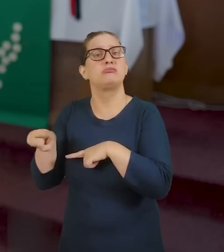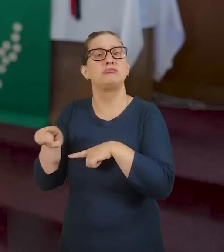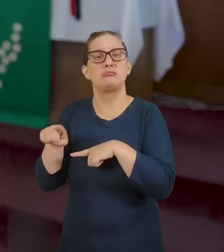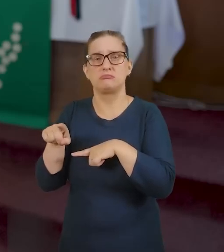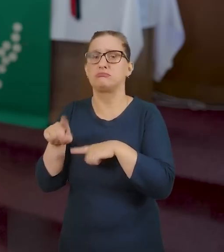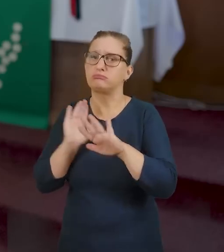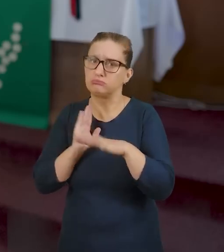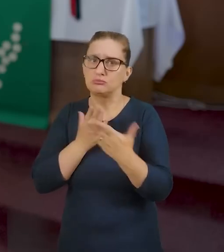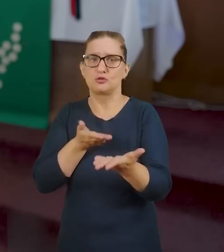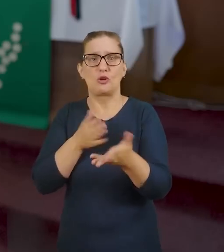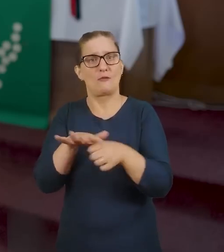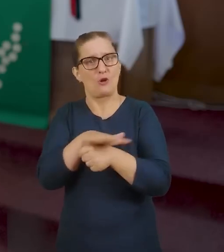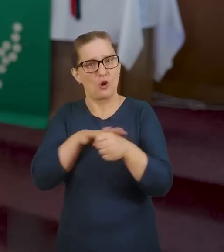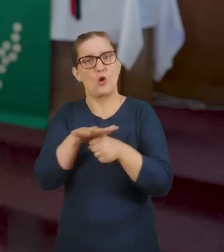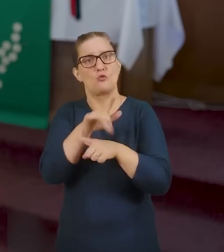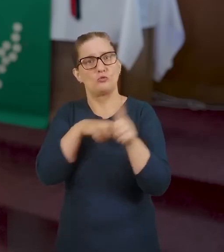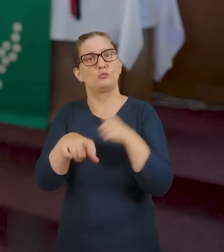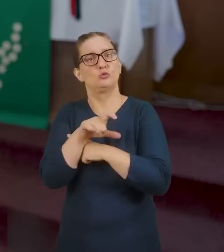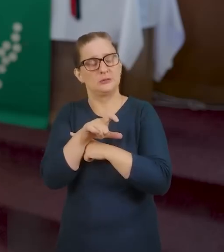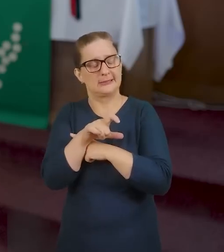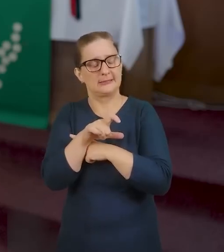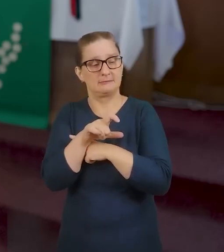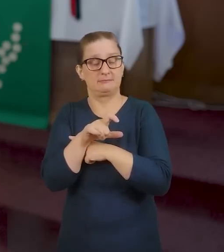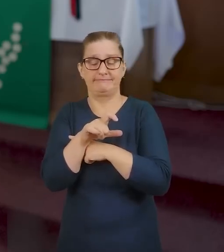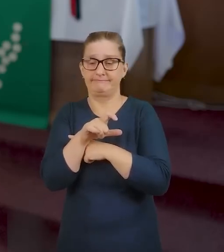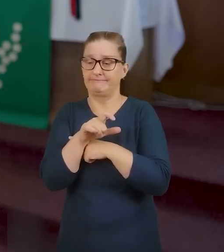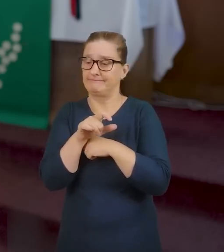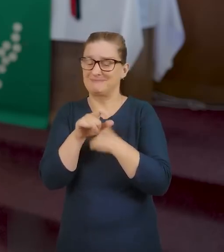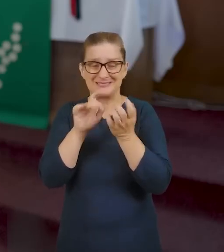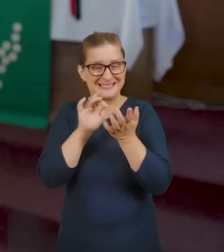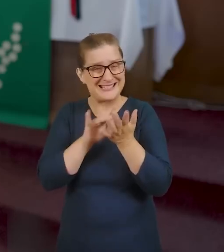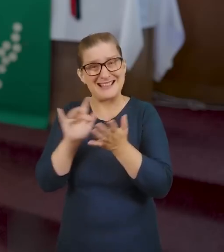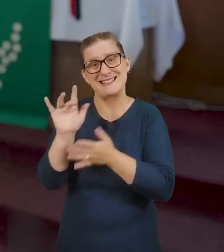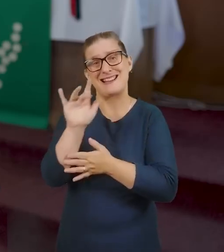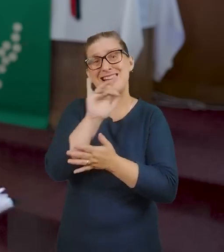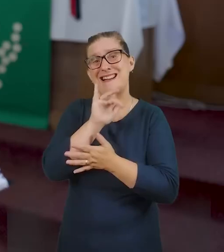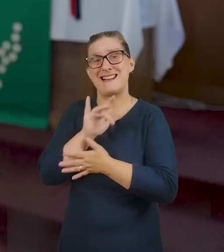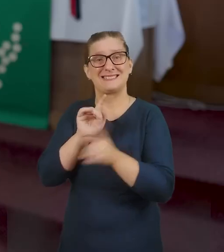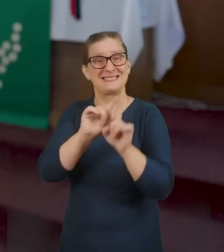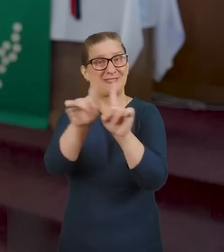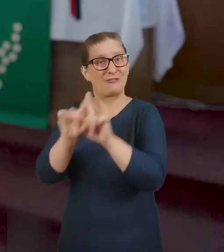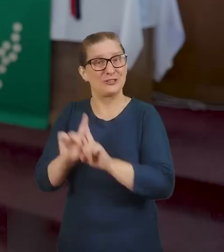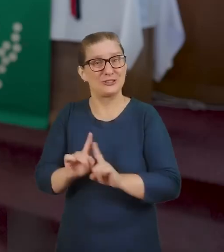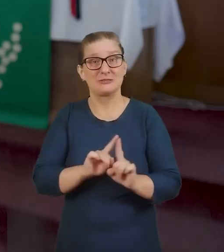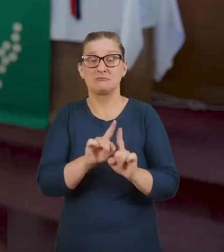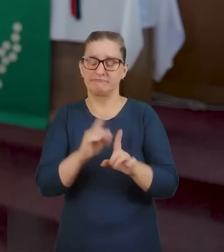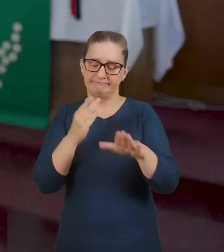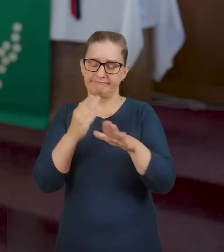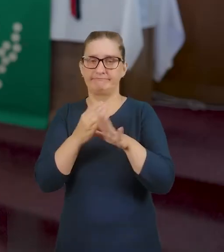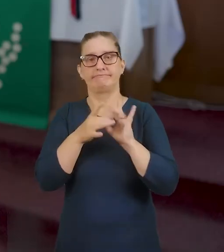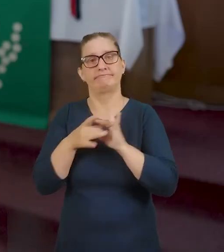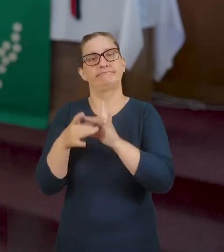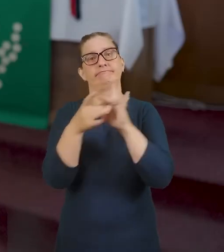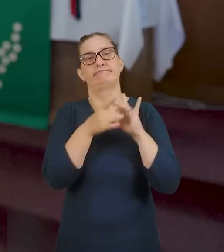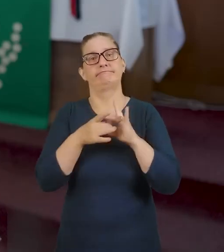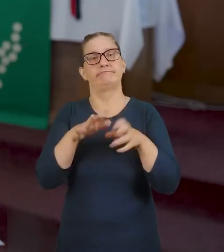and many other ways they faithfully serve their local community. And every centre of mission is different, and they